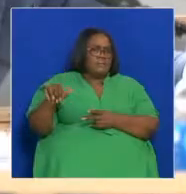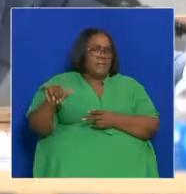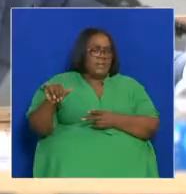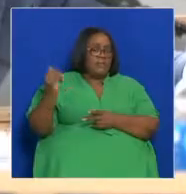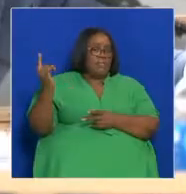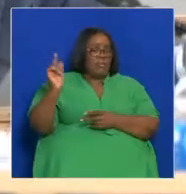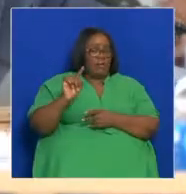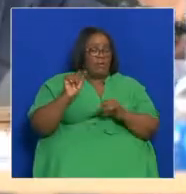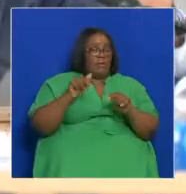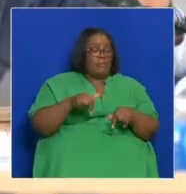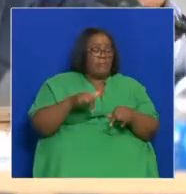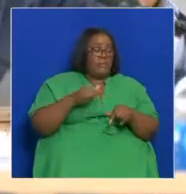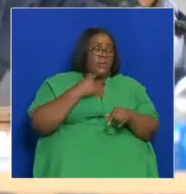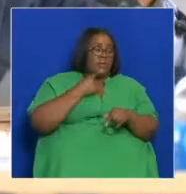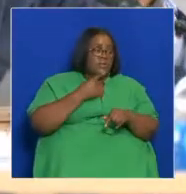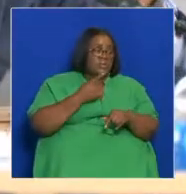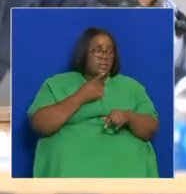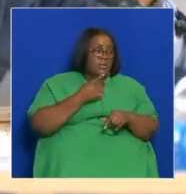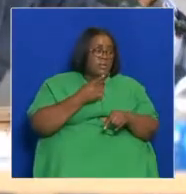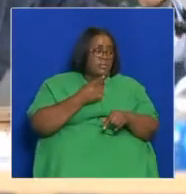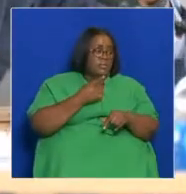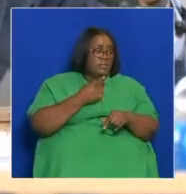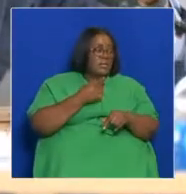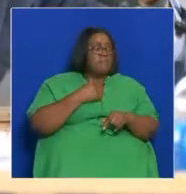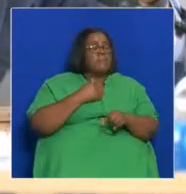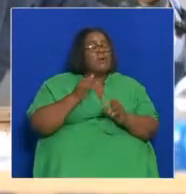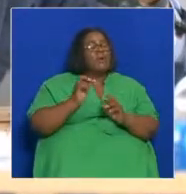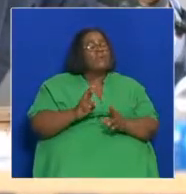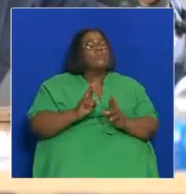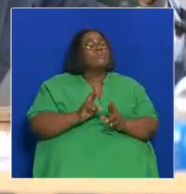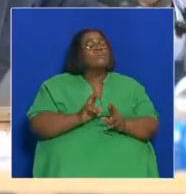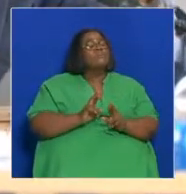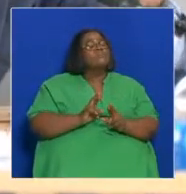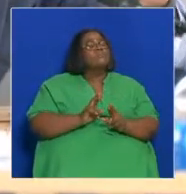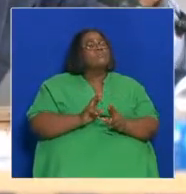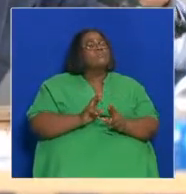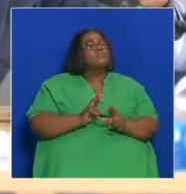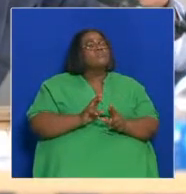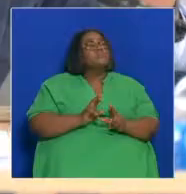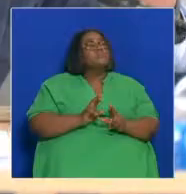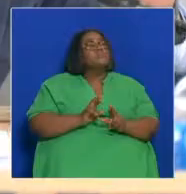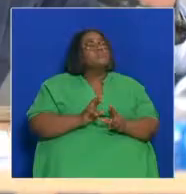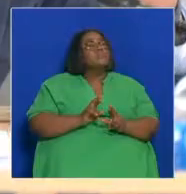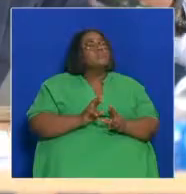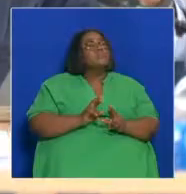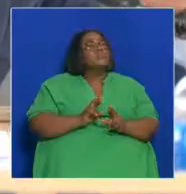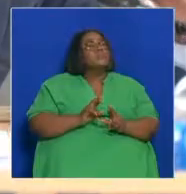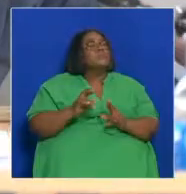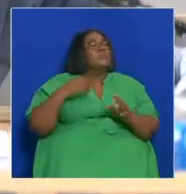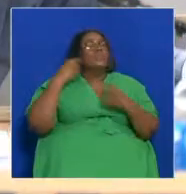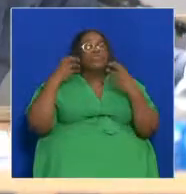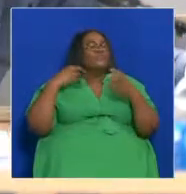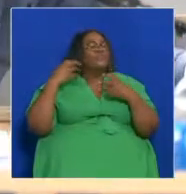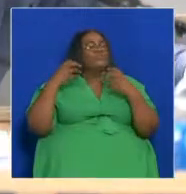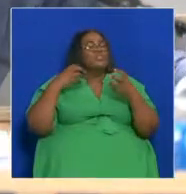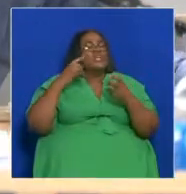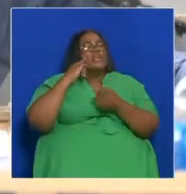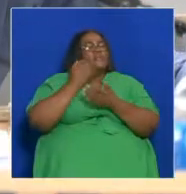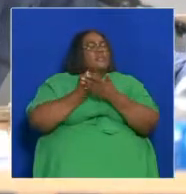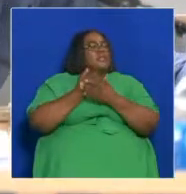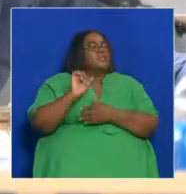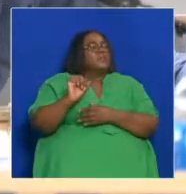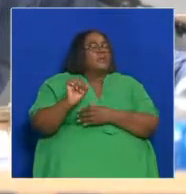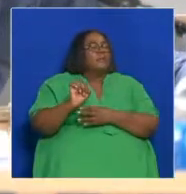that, and I hope I'm not confusing their evidence, and